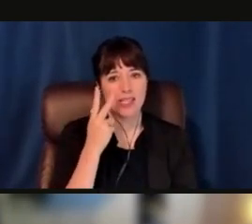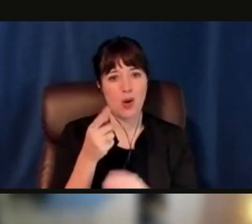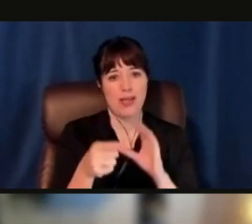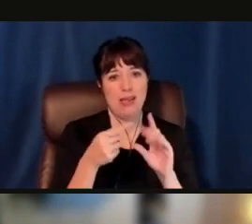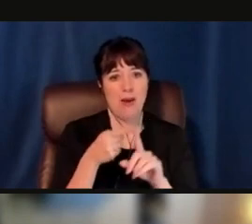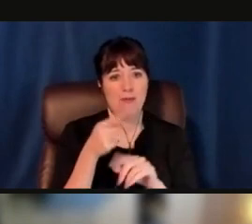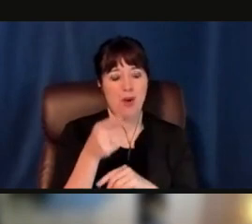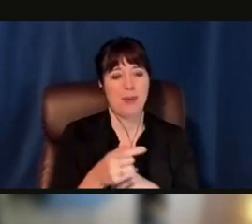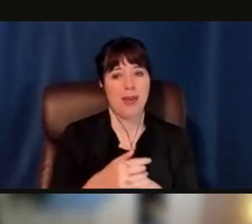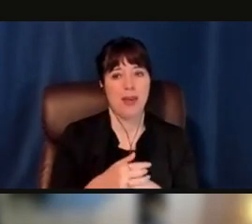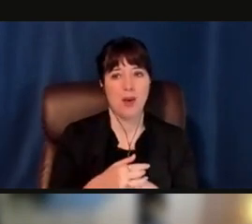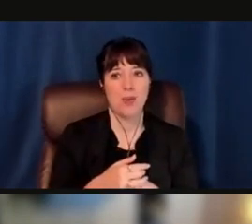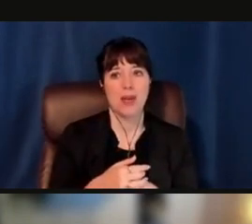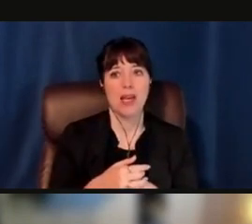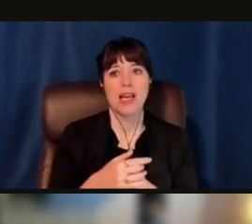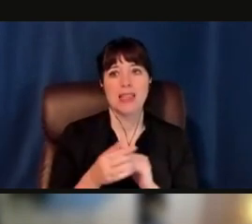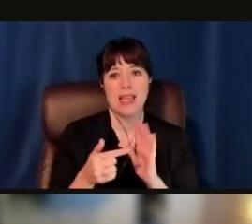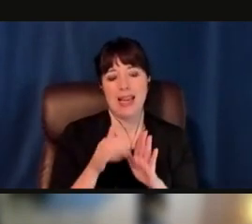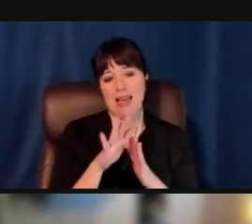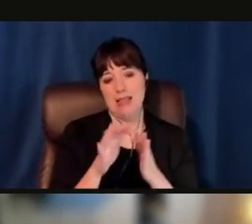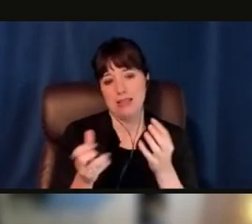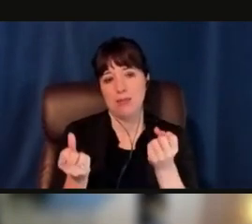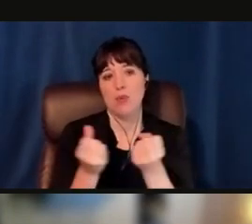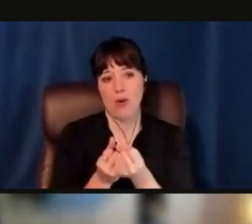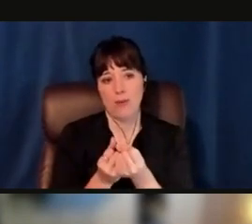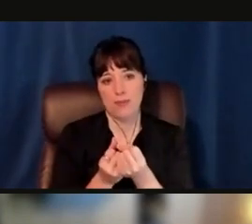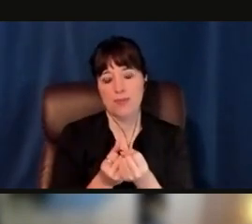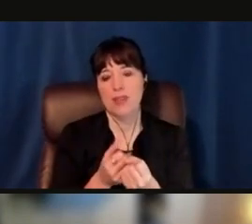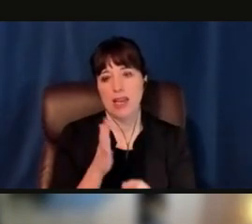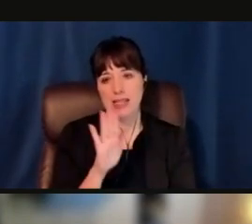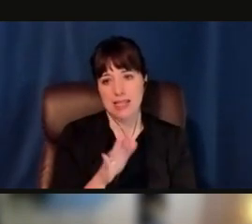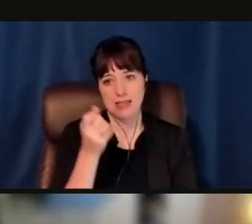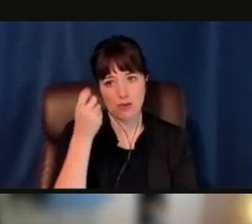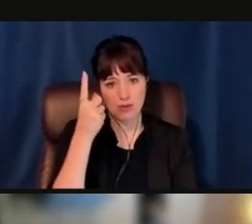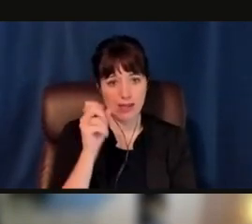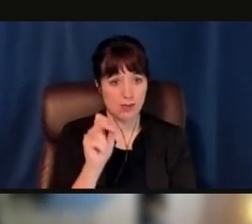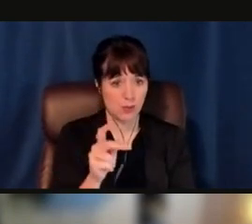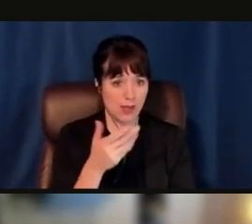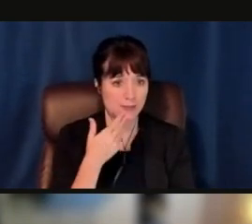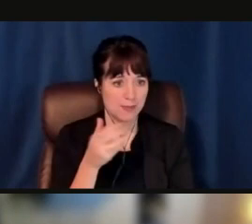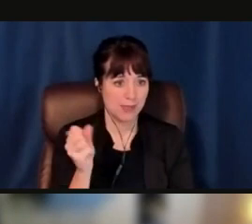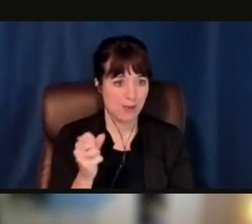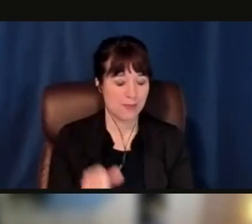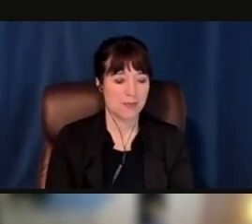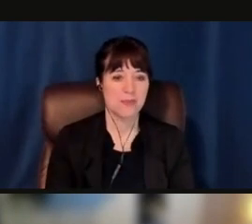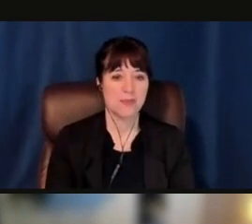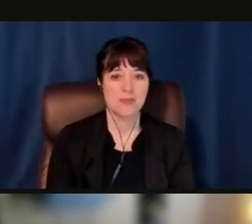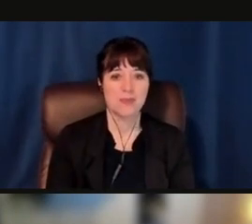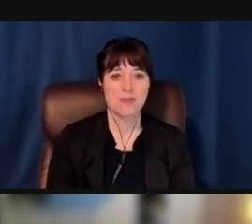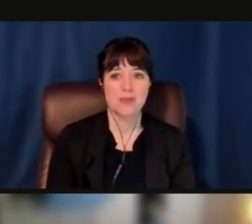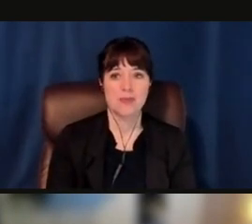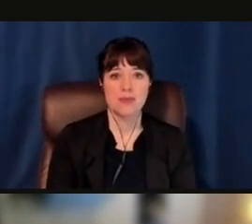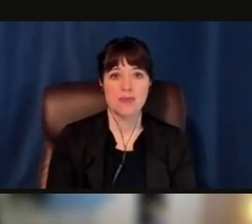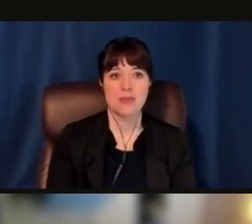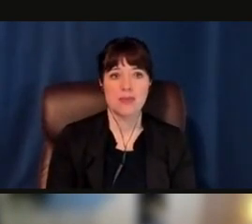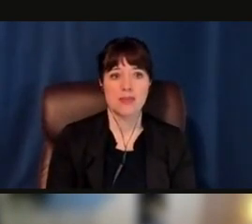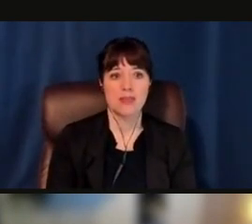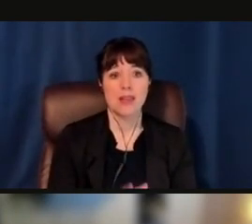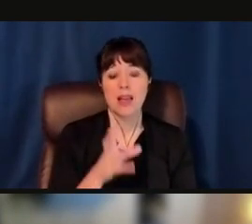that indicated his support and understanding. So, yeah, we're good. And I think back,